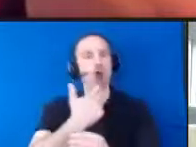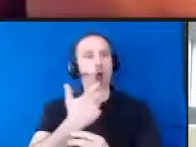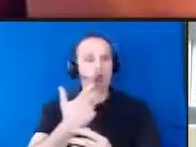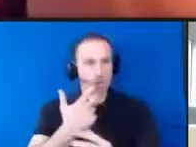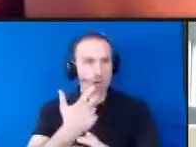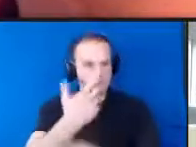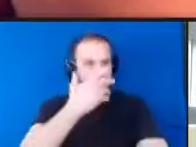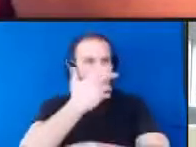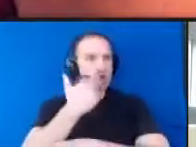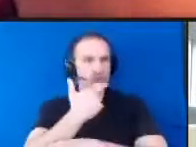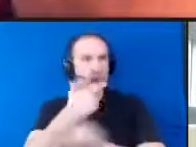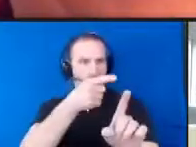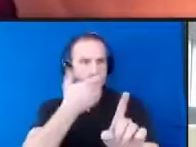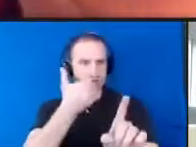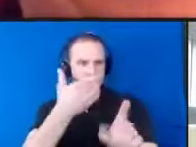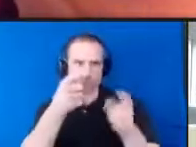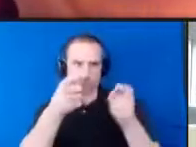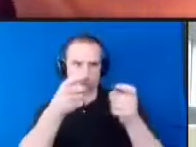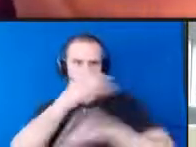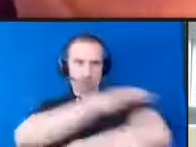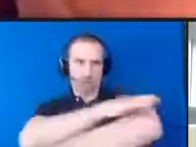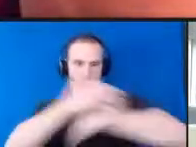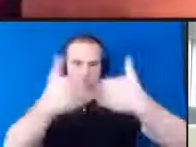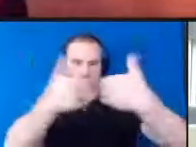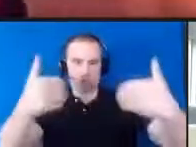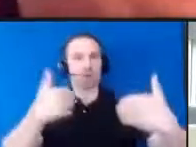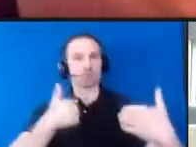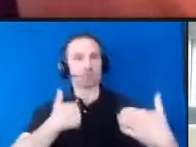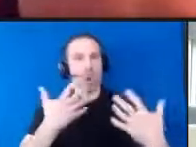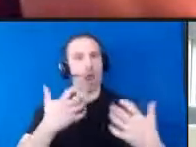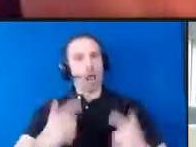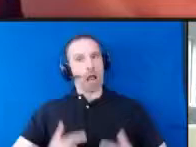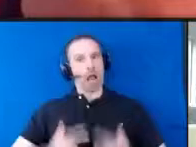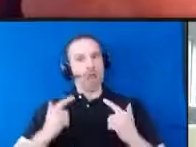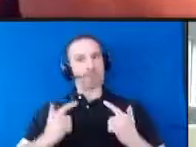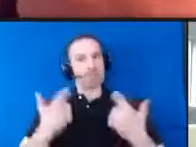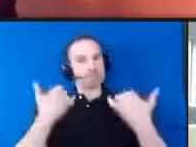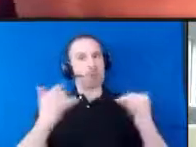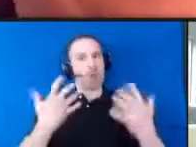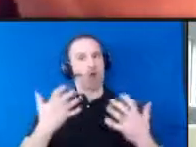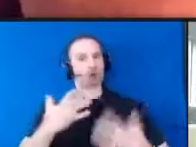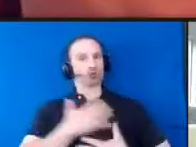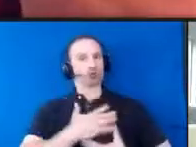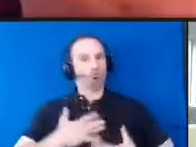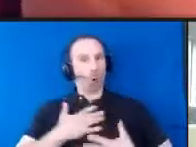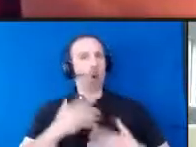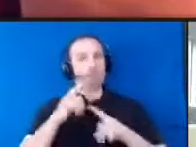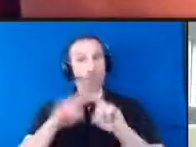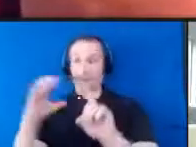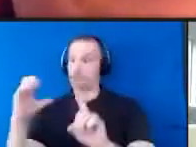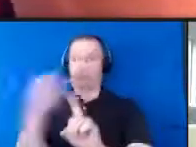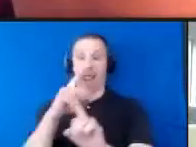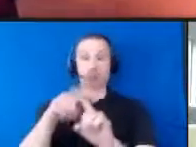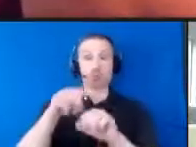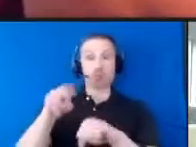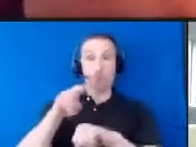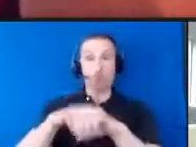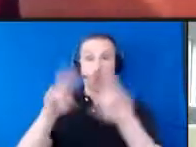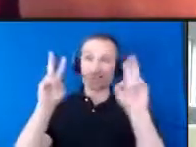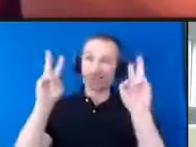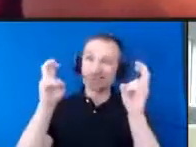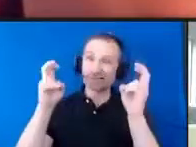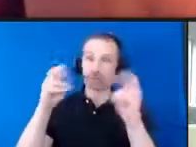life and enjoy things, but it's going to be a while before we get back to normal. I think the vaccines and